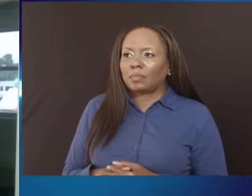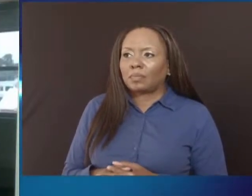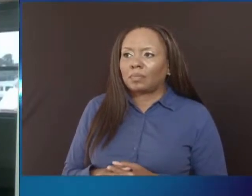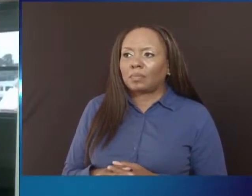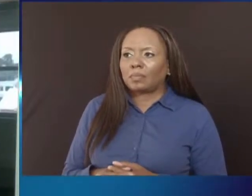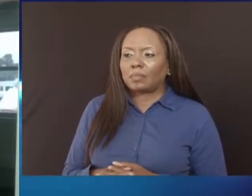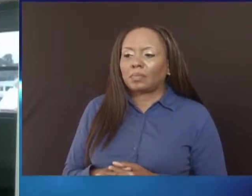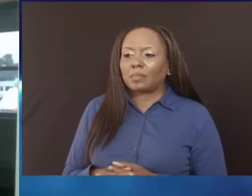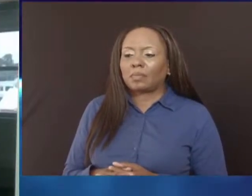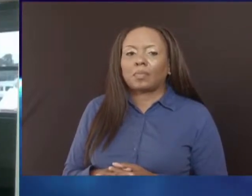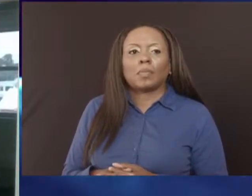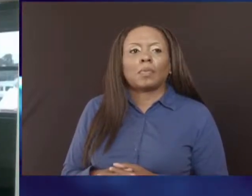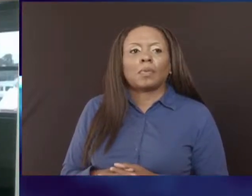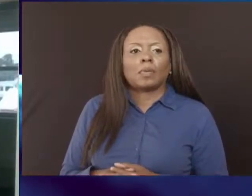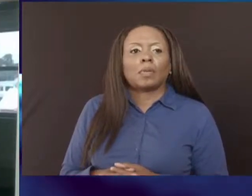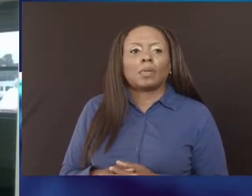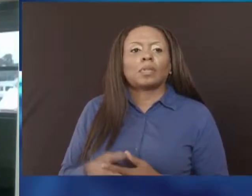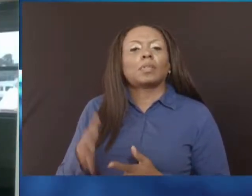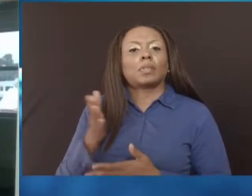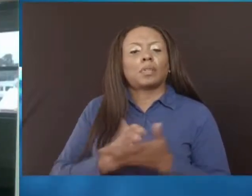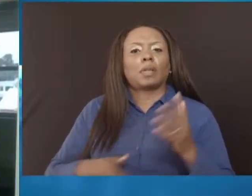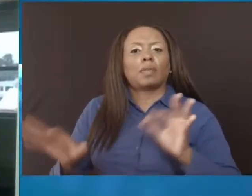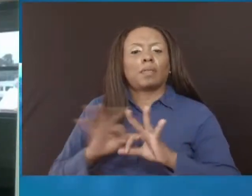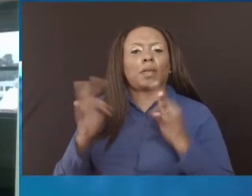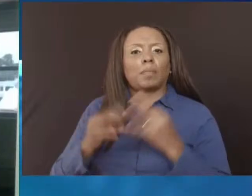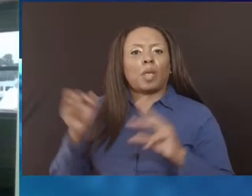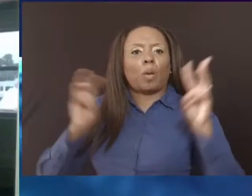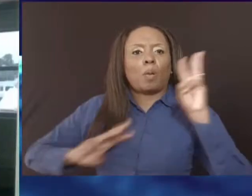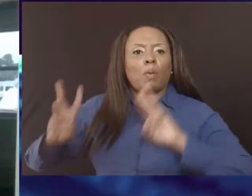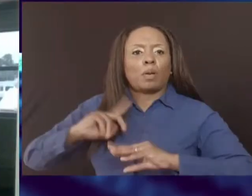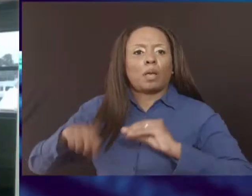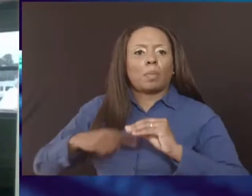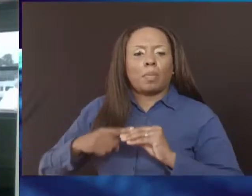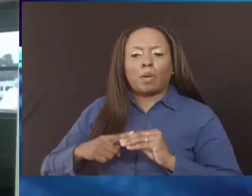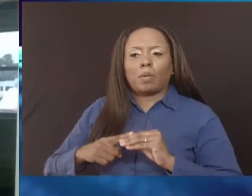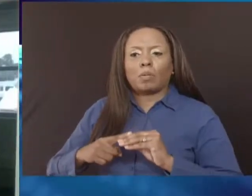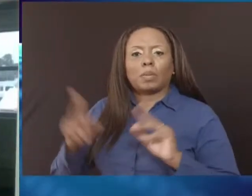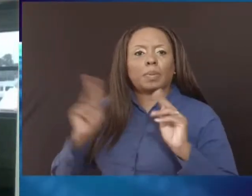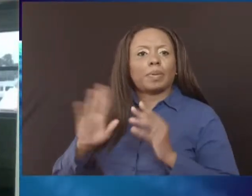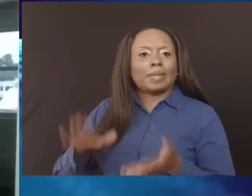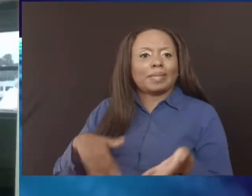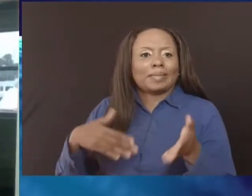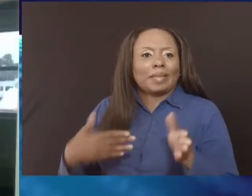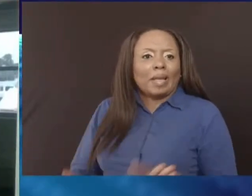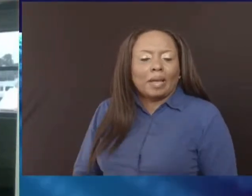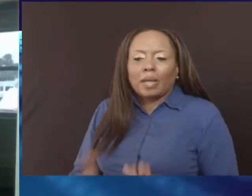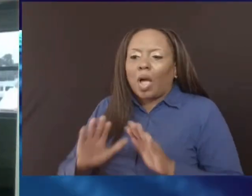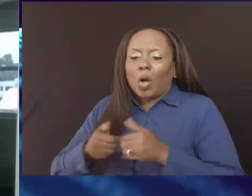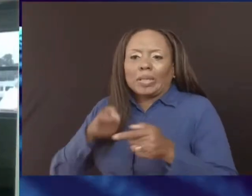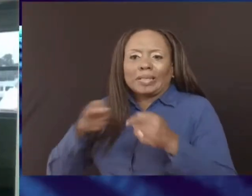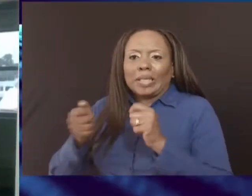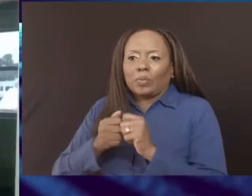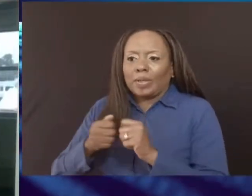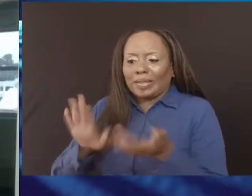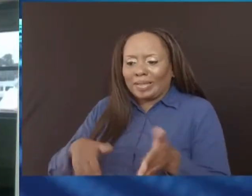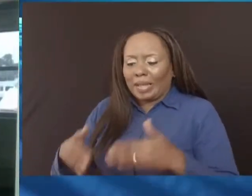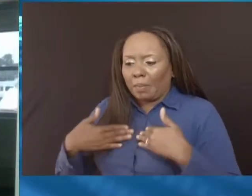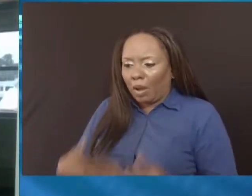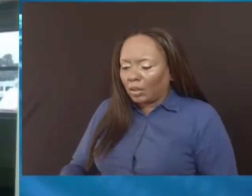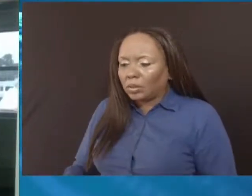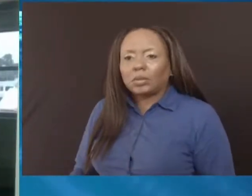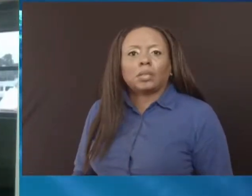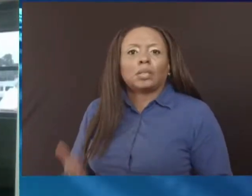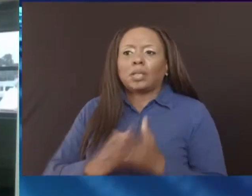their loved ones who passed away due to COVID-19. What is the policy there? Because we're getting so many stories, people saying they